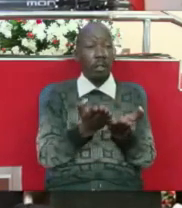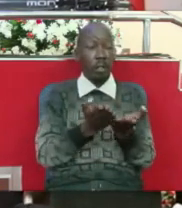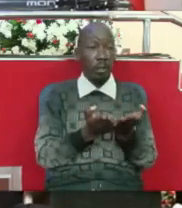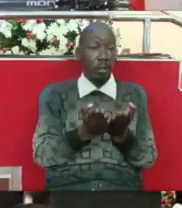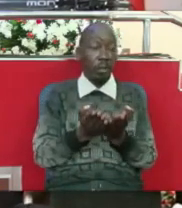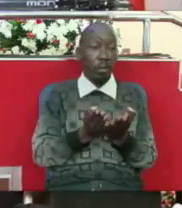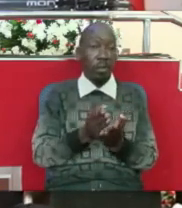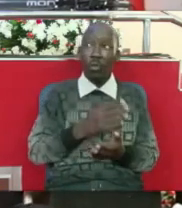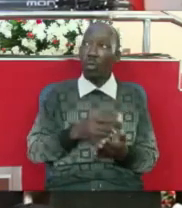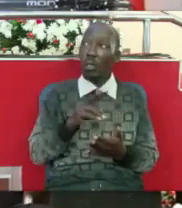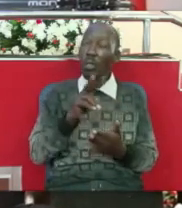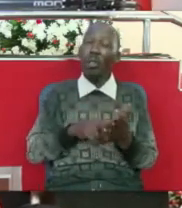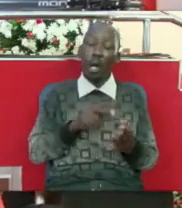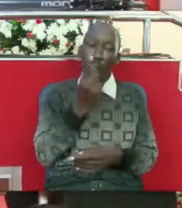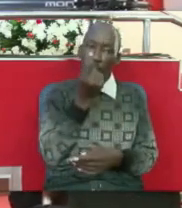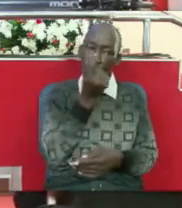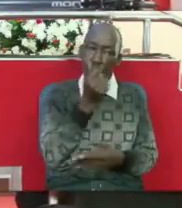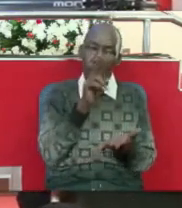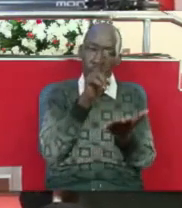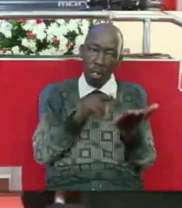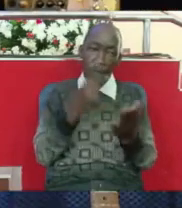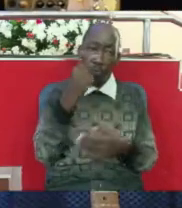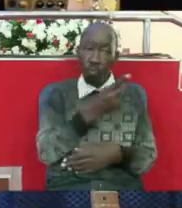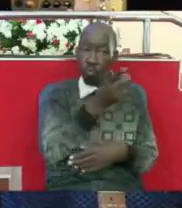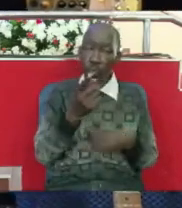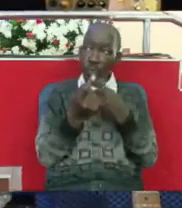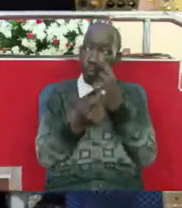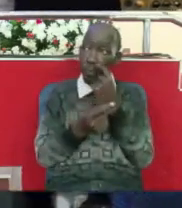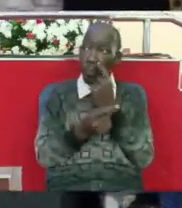me read a few to you. Niwasomeni pia.